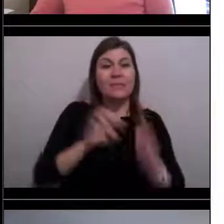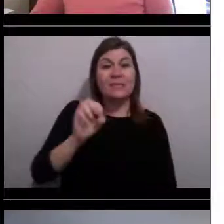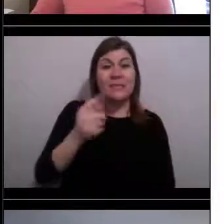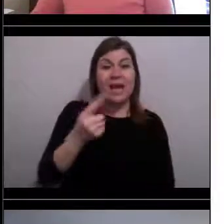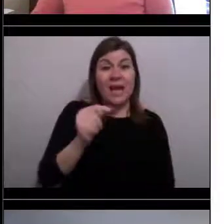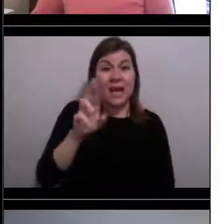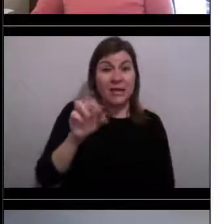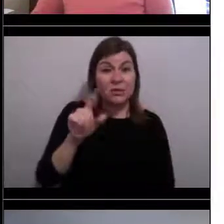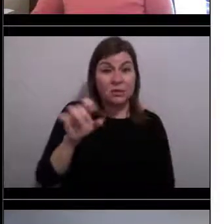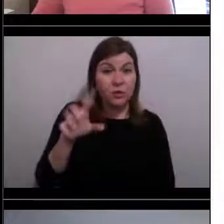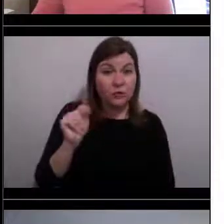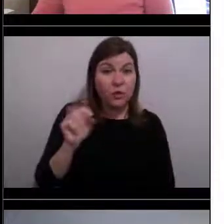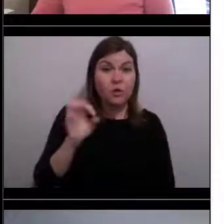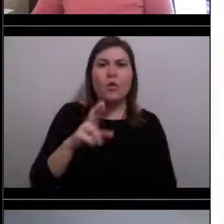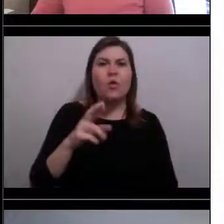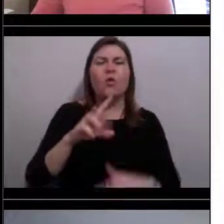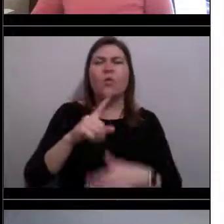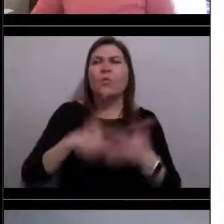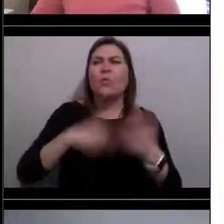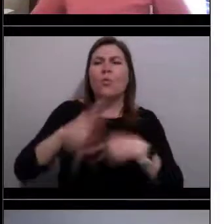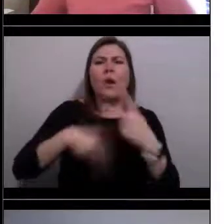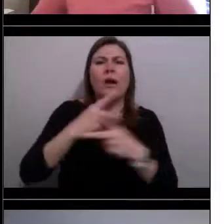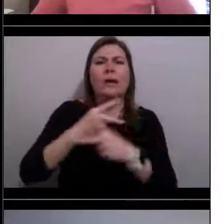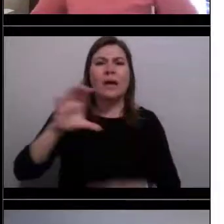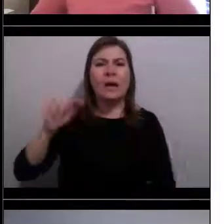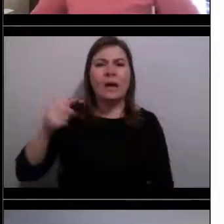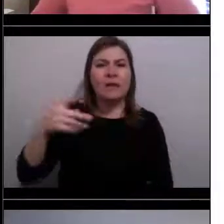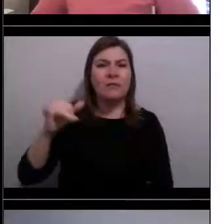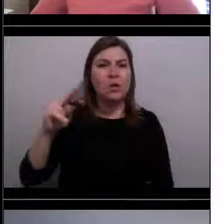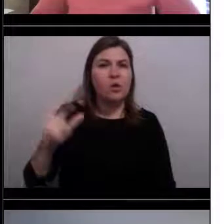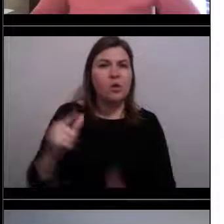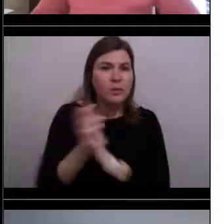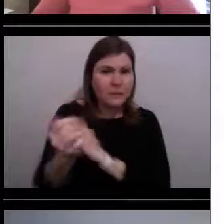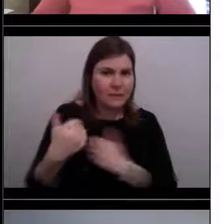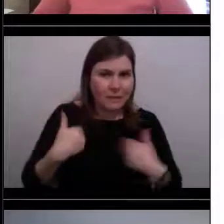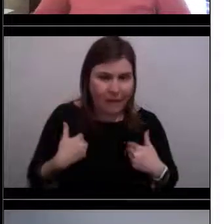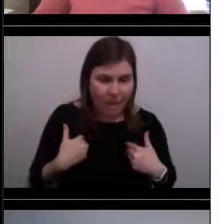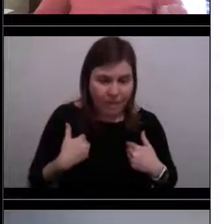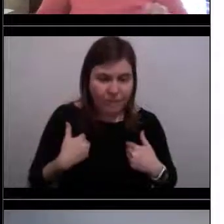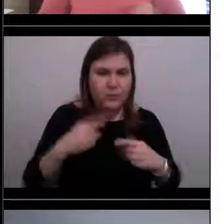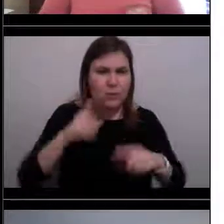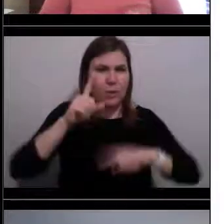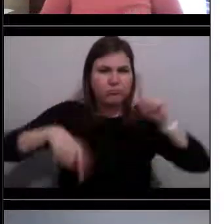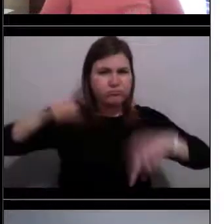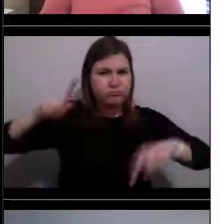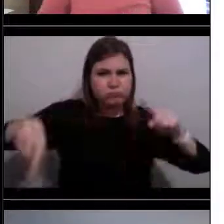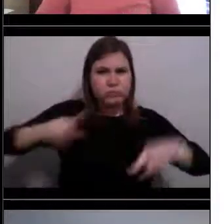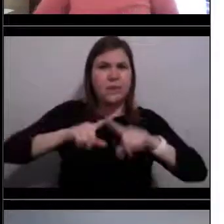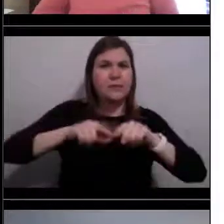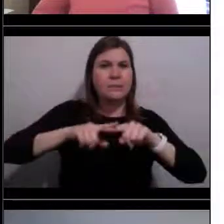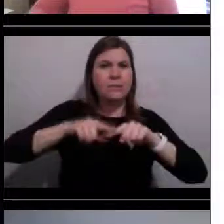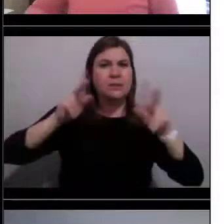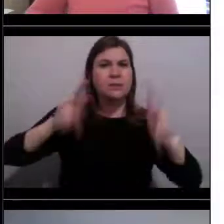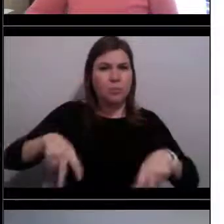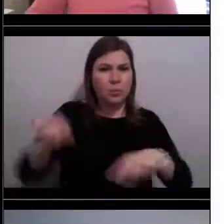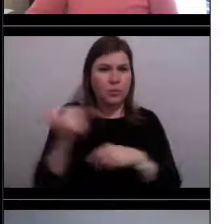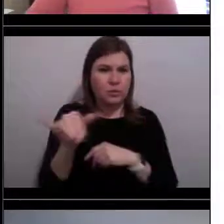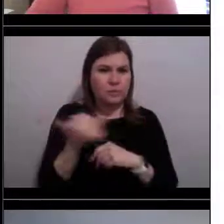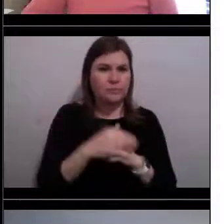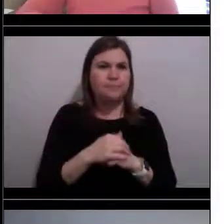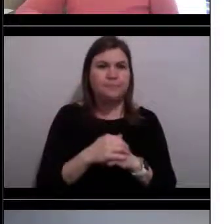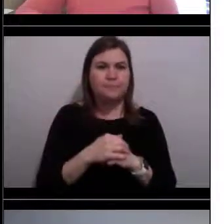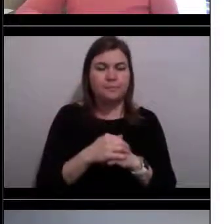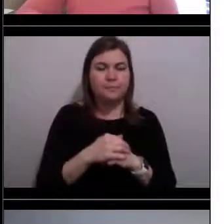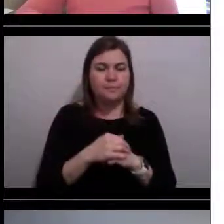strategies do you usually use, and how many people you need for that. Various things like that, and it changes over time as well. The sense of whether